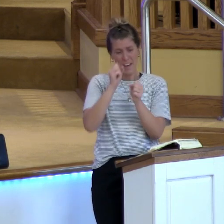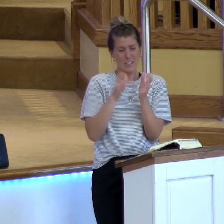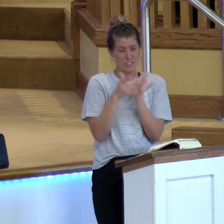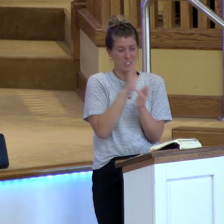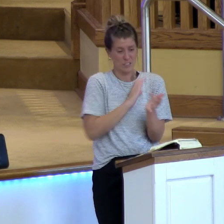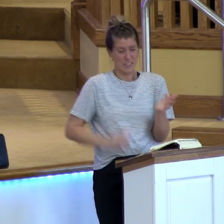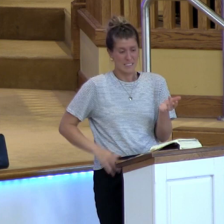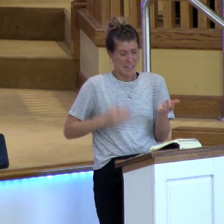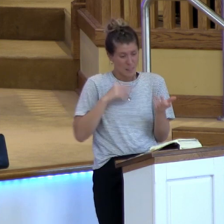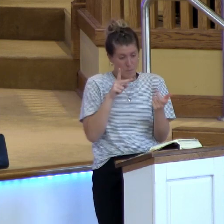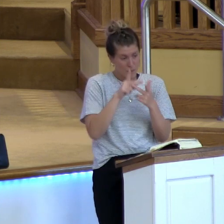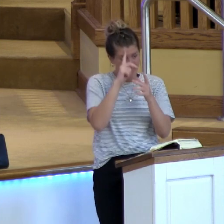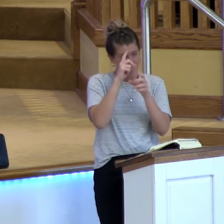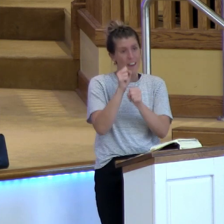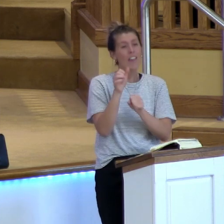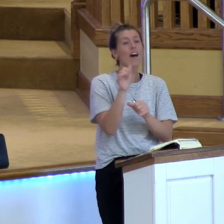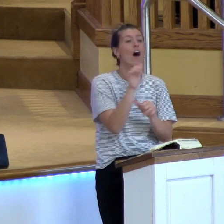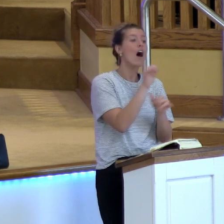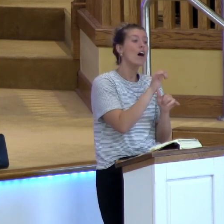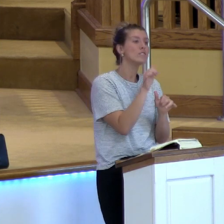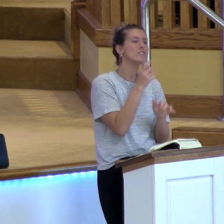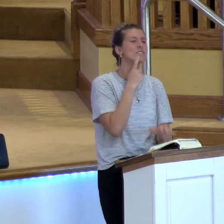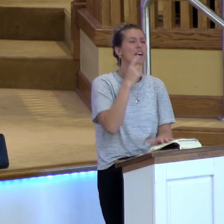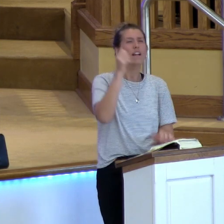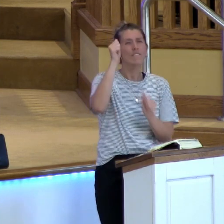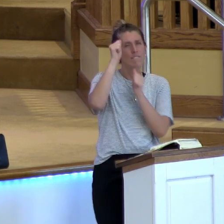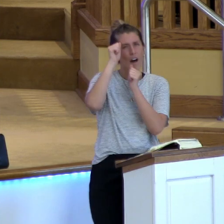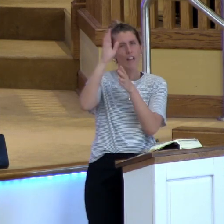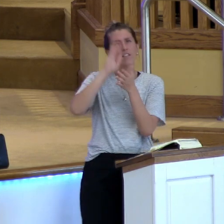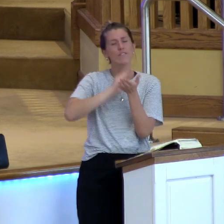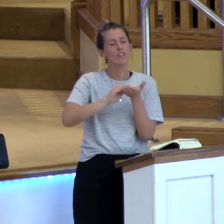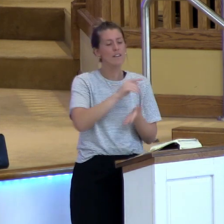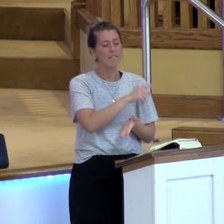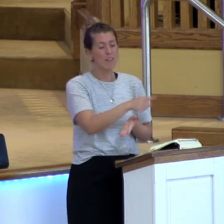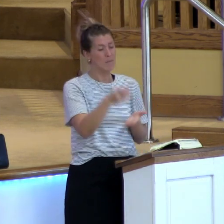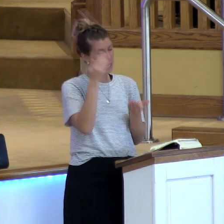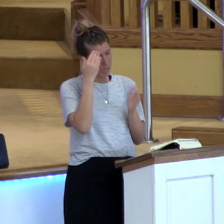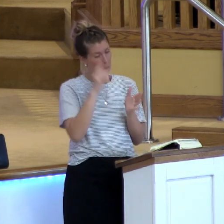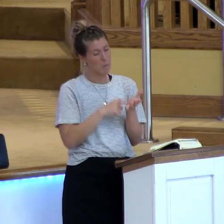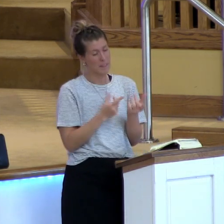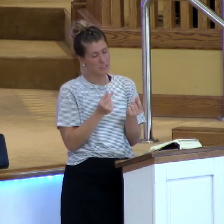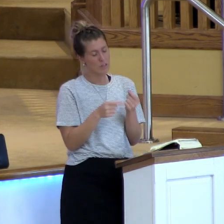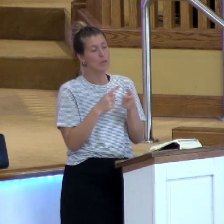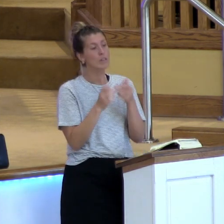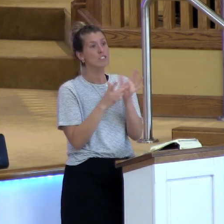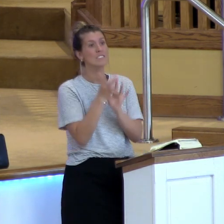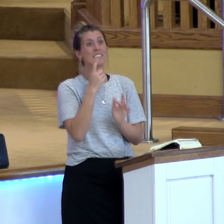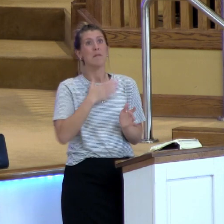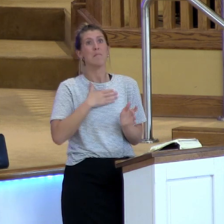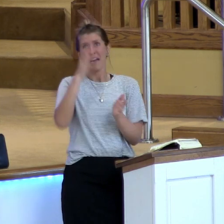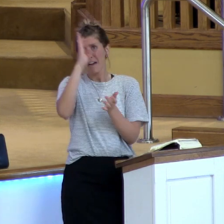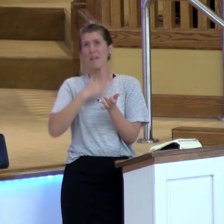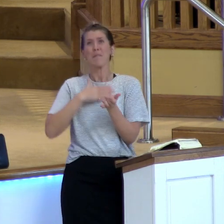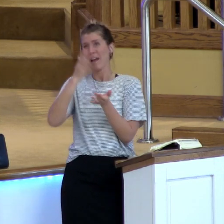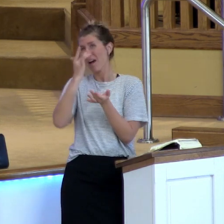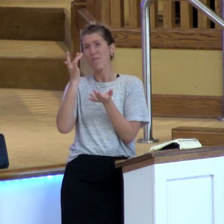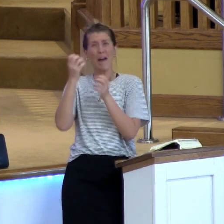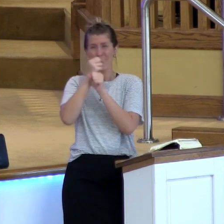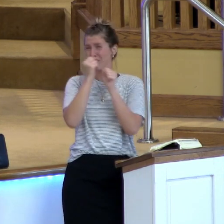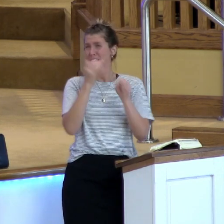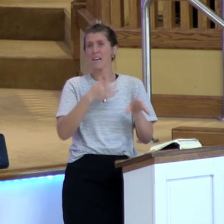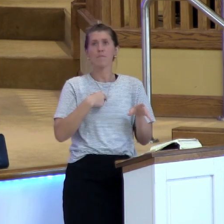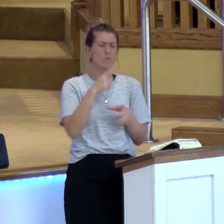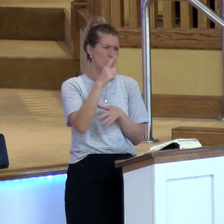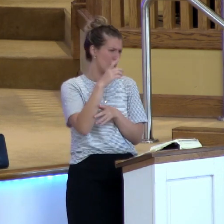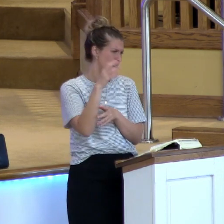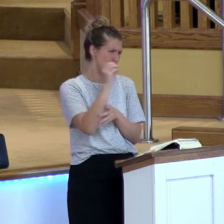perfect faith, also in the same breath said, Father, forgive them, for they know not what they do. And when Jesus said, my God, why hast thou forsaken me? He was telling the